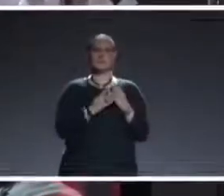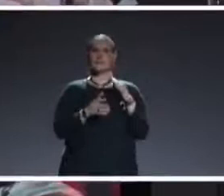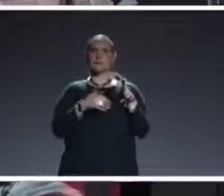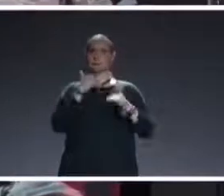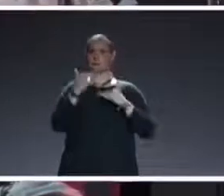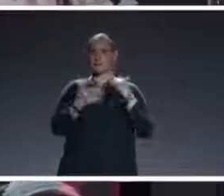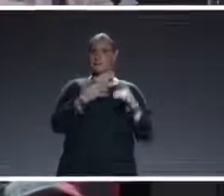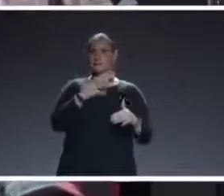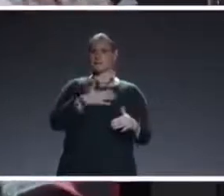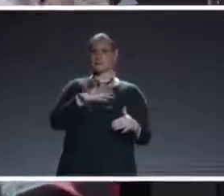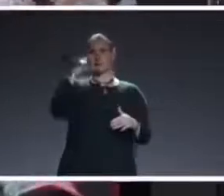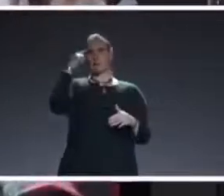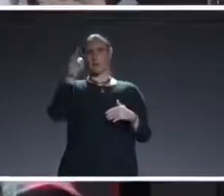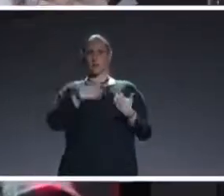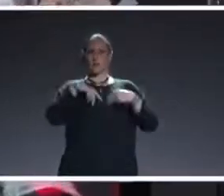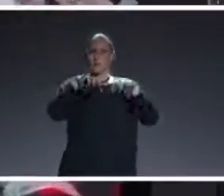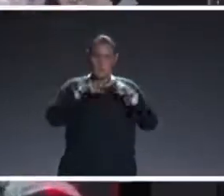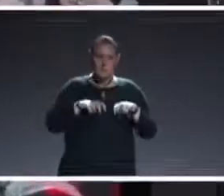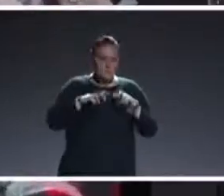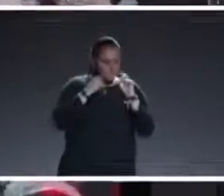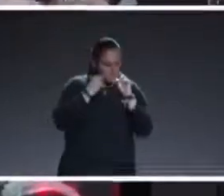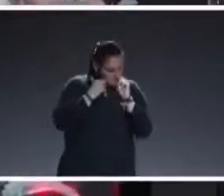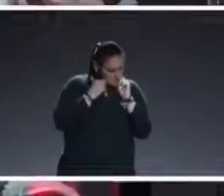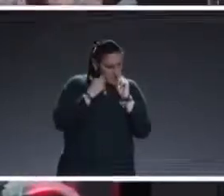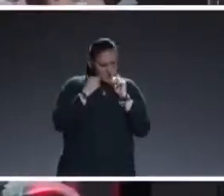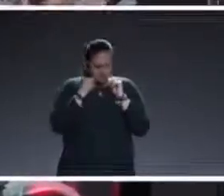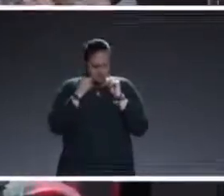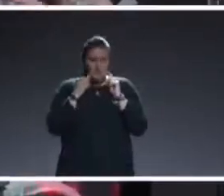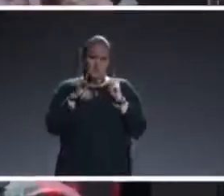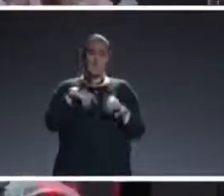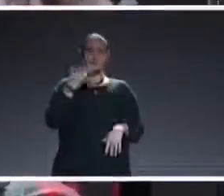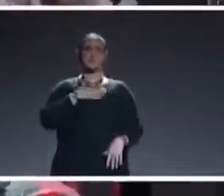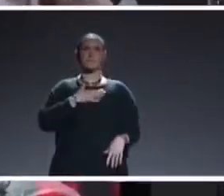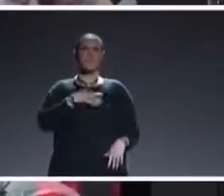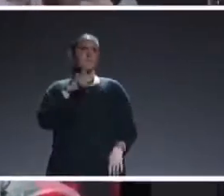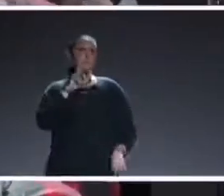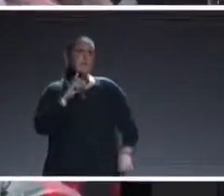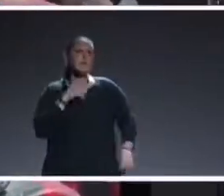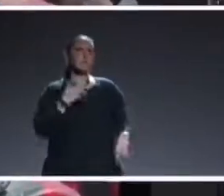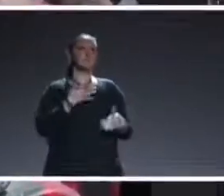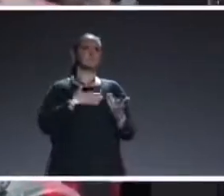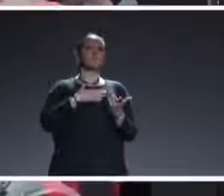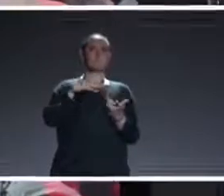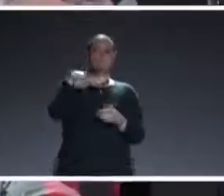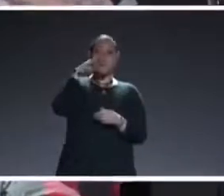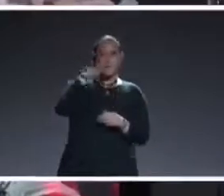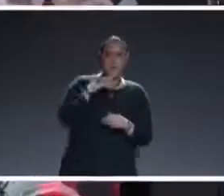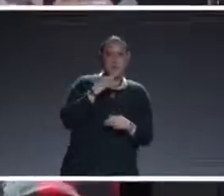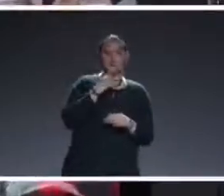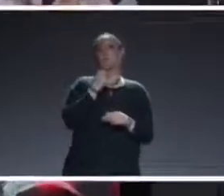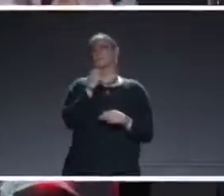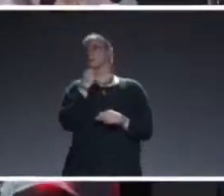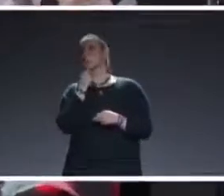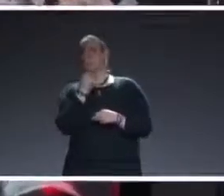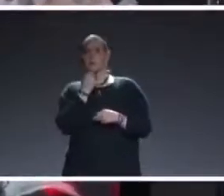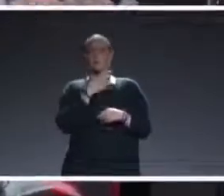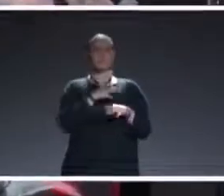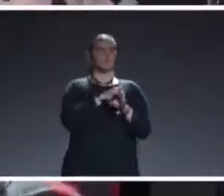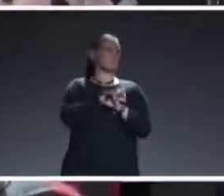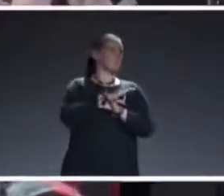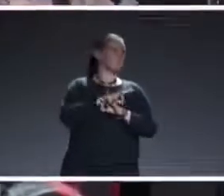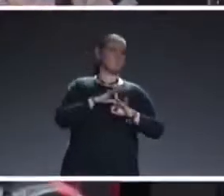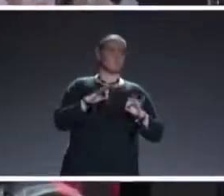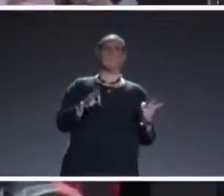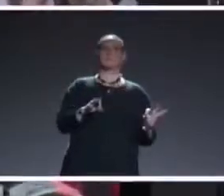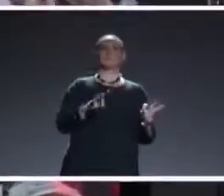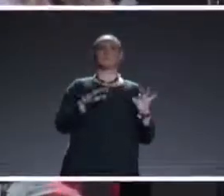and I couldn't have my mom and dad, and I couldn't talk to my mom, and yet suddenly I had Neo and Trinity,